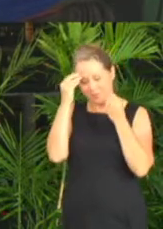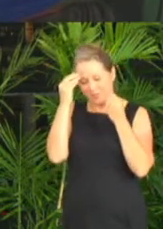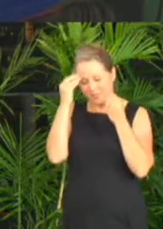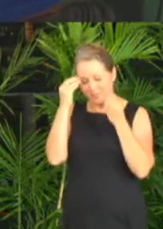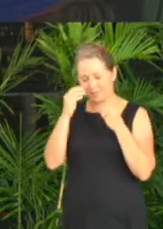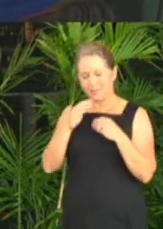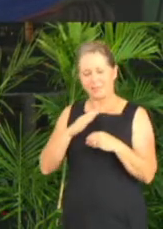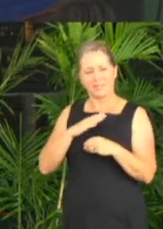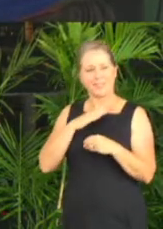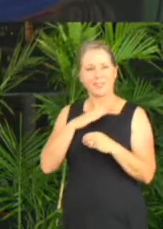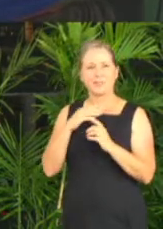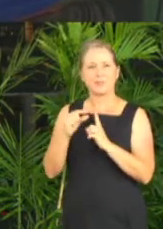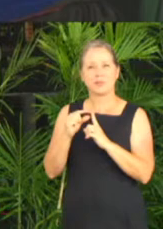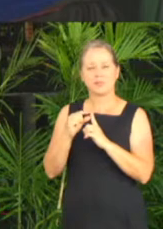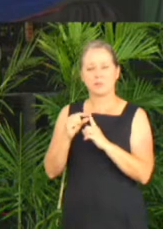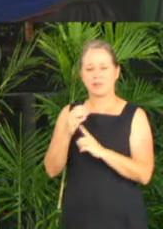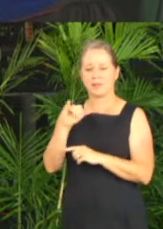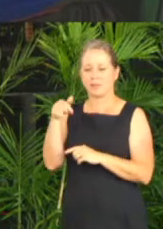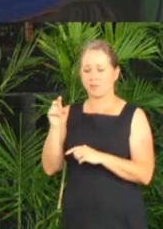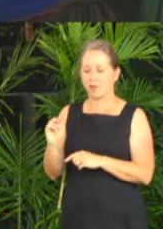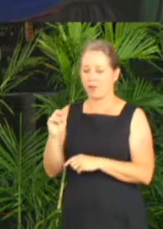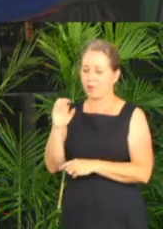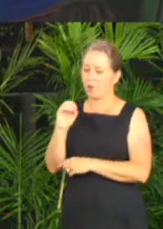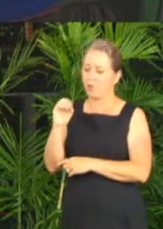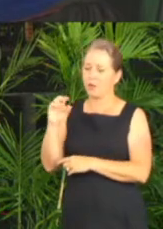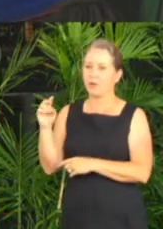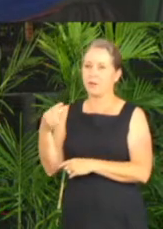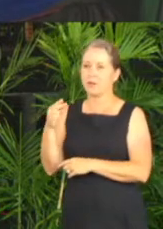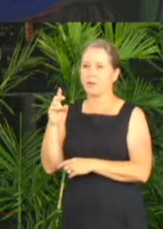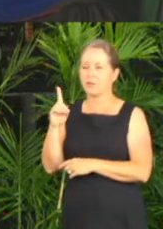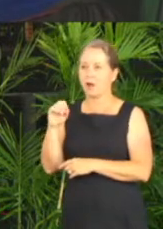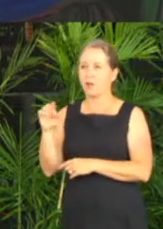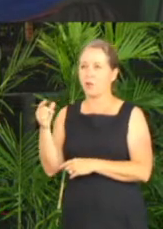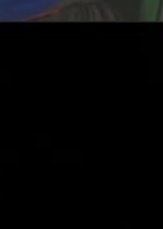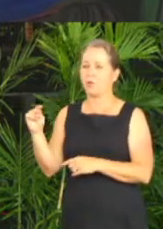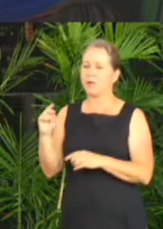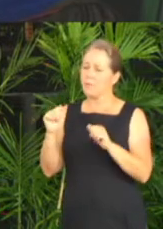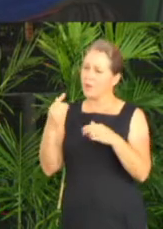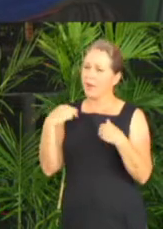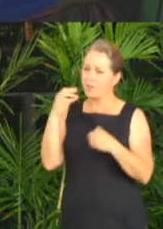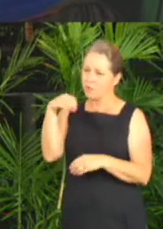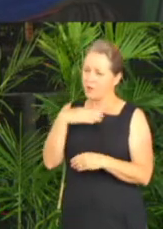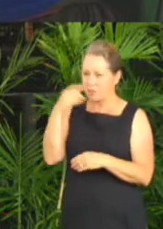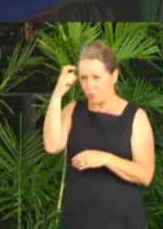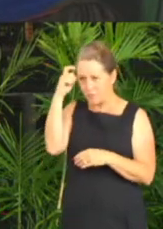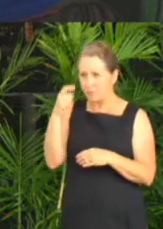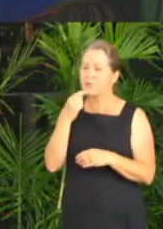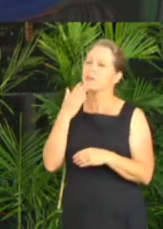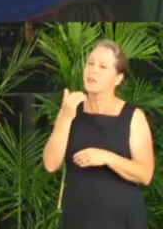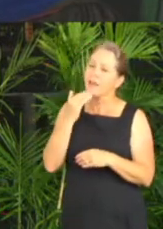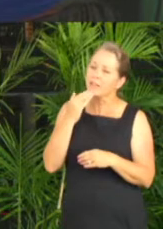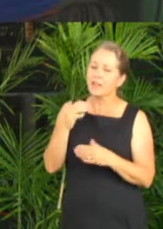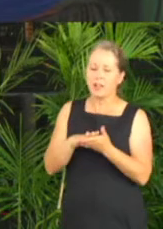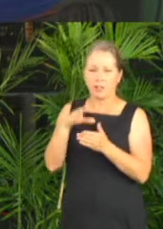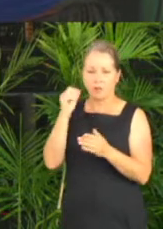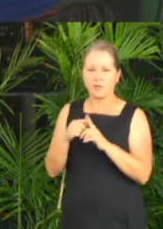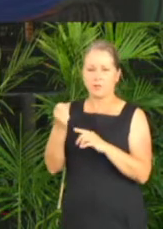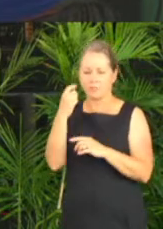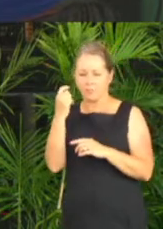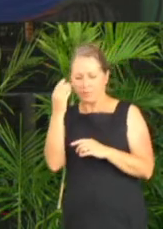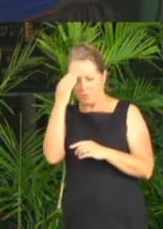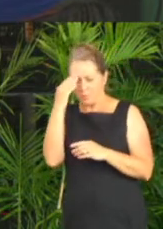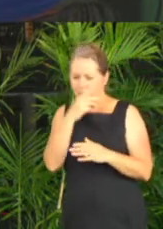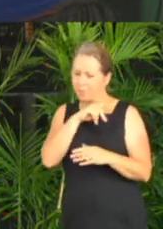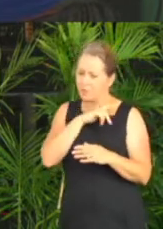elegant words by John O'Donohue. May you have the grace and wisdom to act kindly, learning to distinguish what